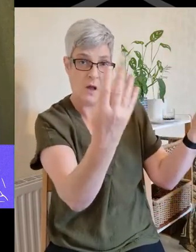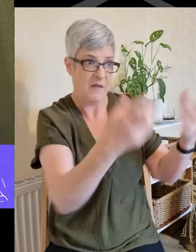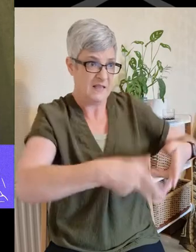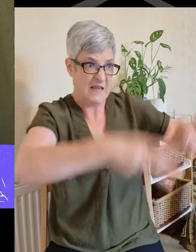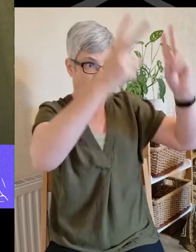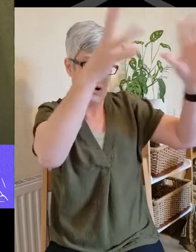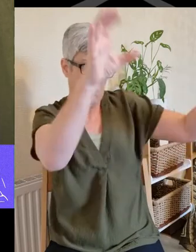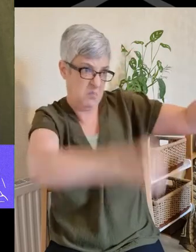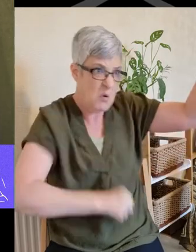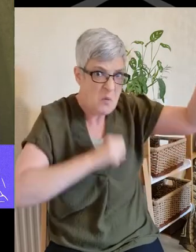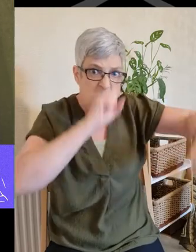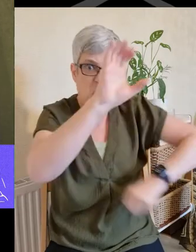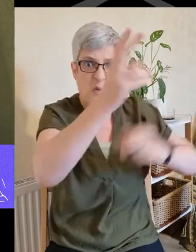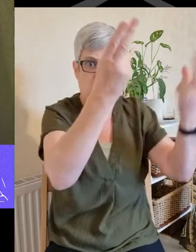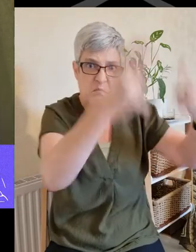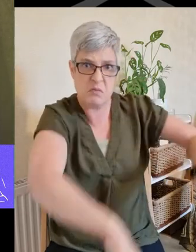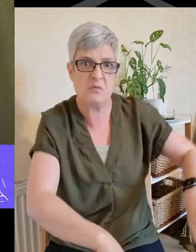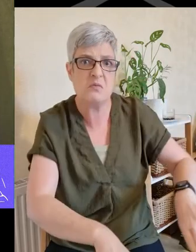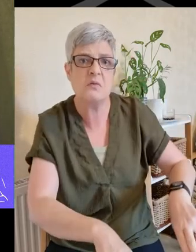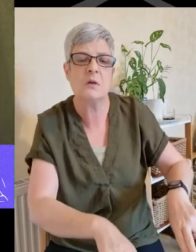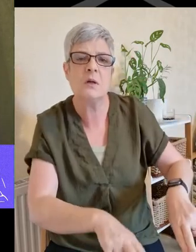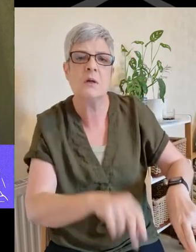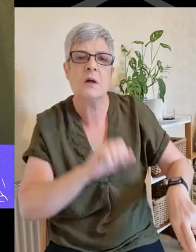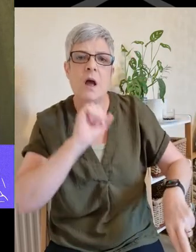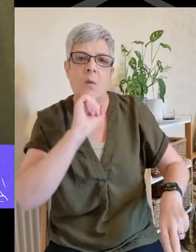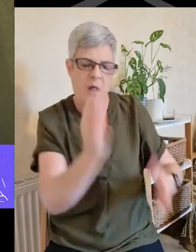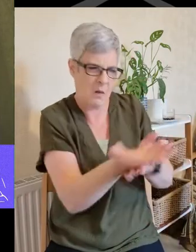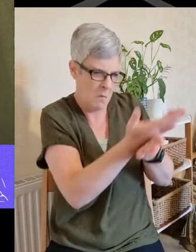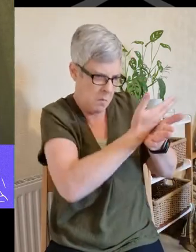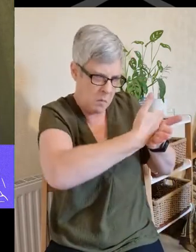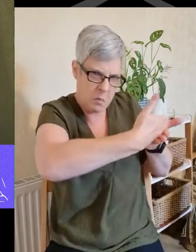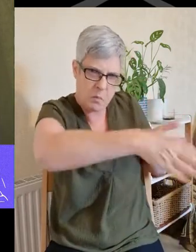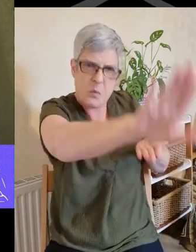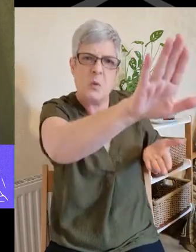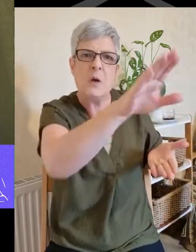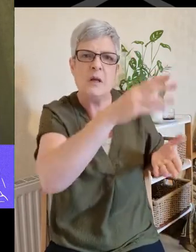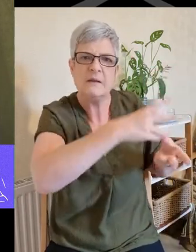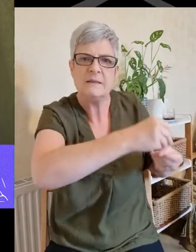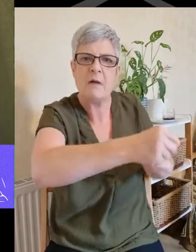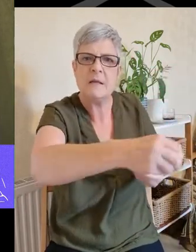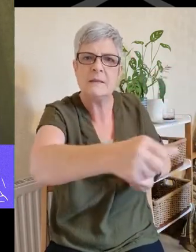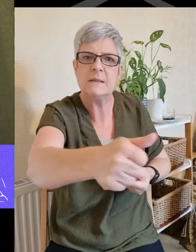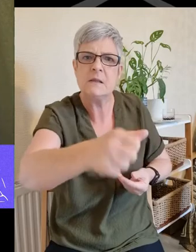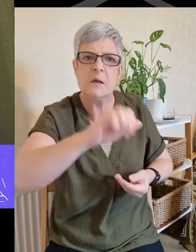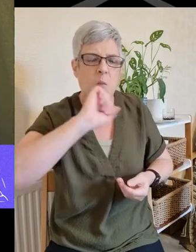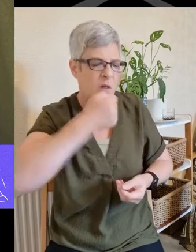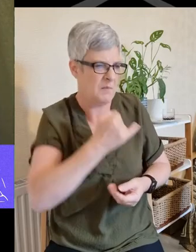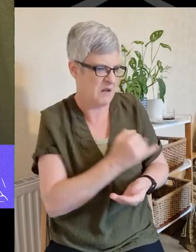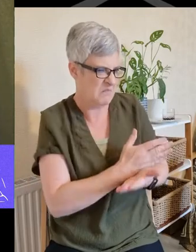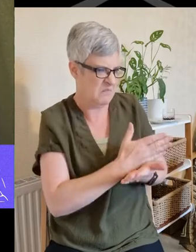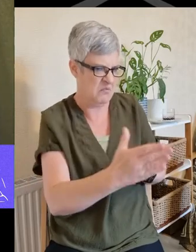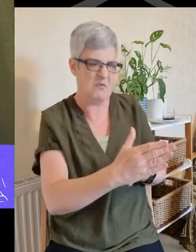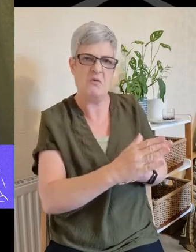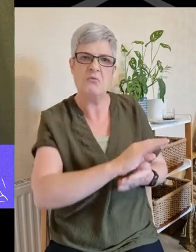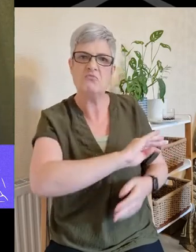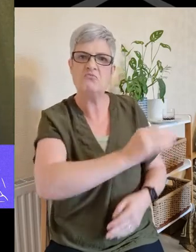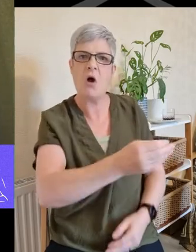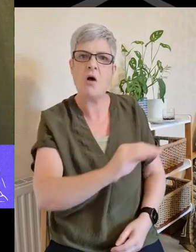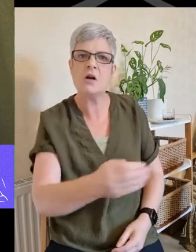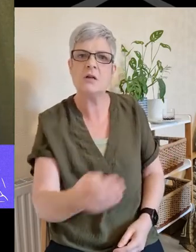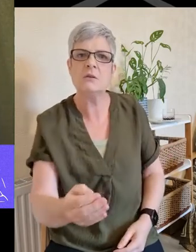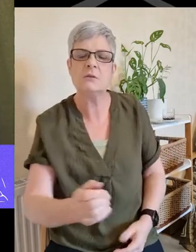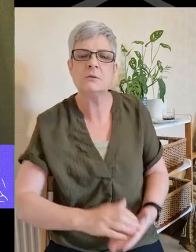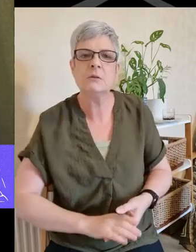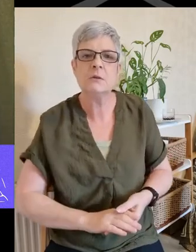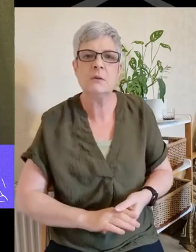your towers. Then I will sweep away all the dust and leave only a bare rock.